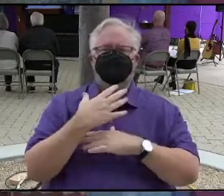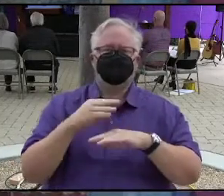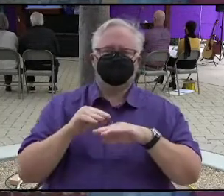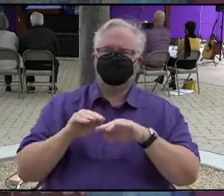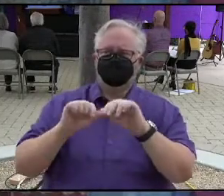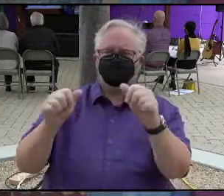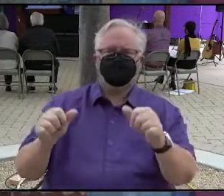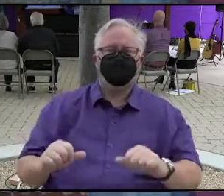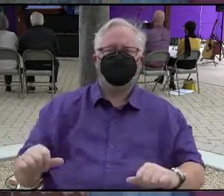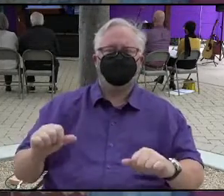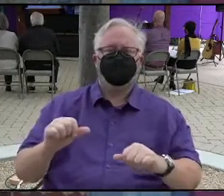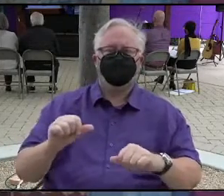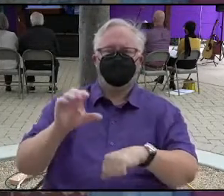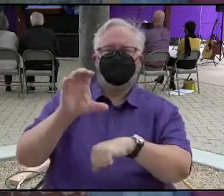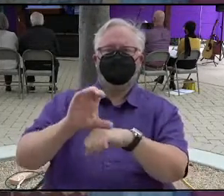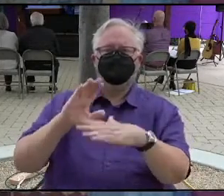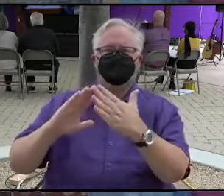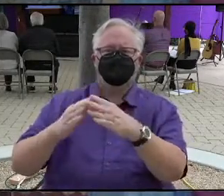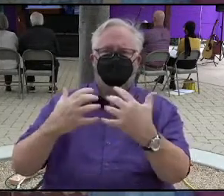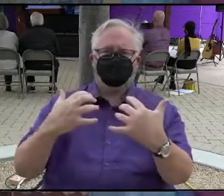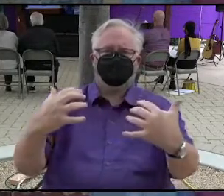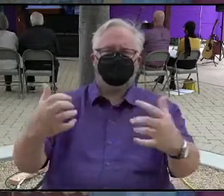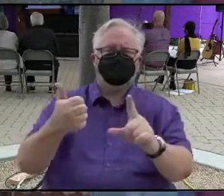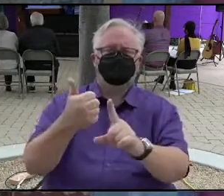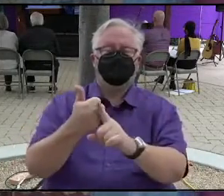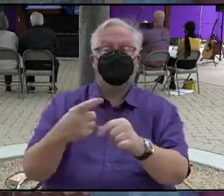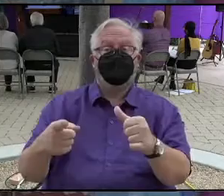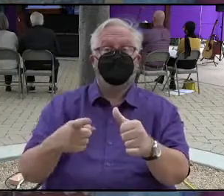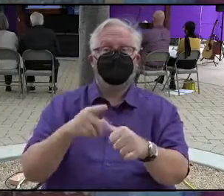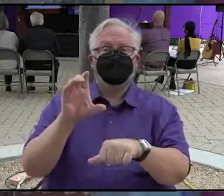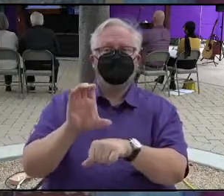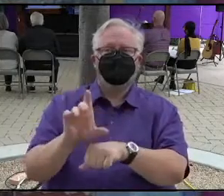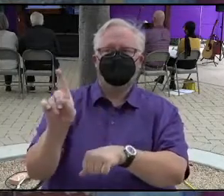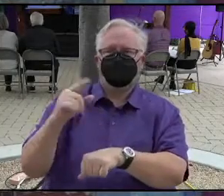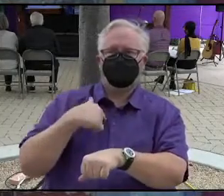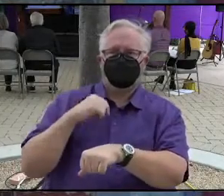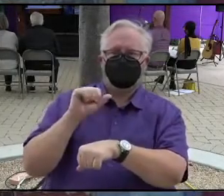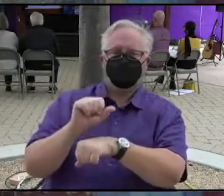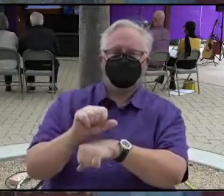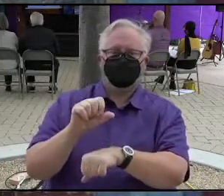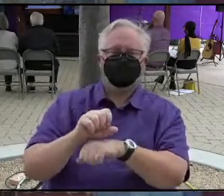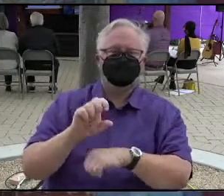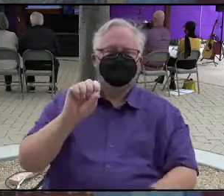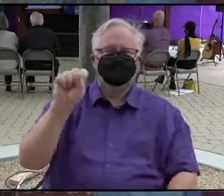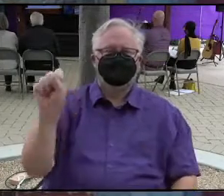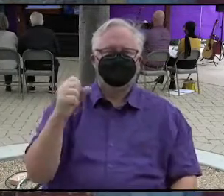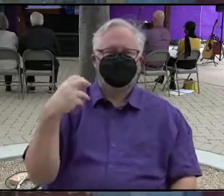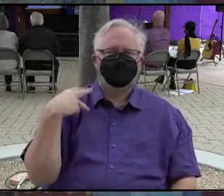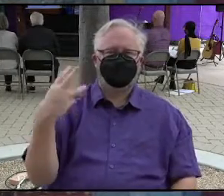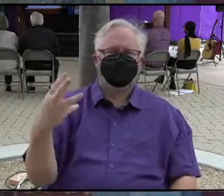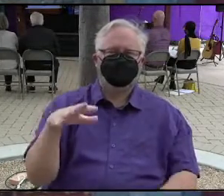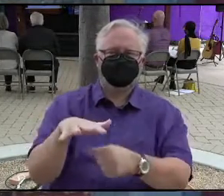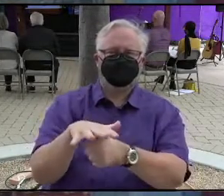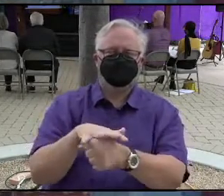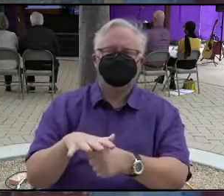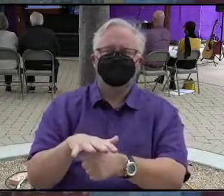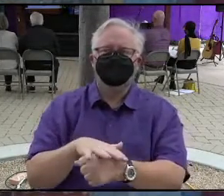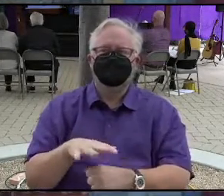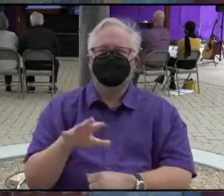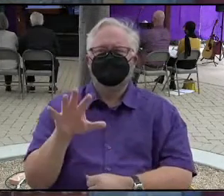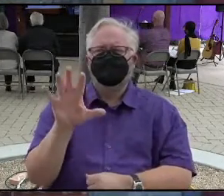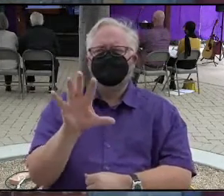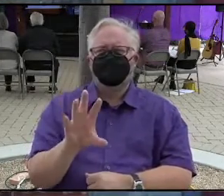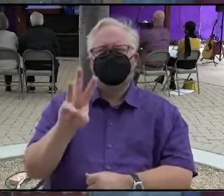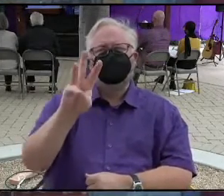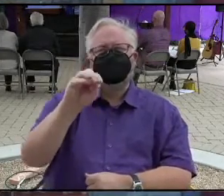itself? So the first church I served was in the Seattle, Washington area, and about